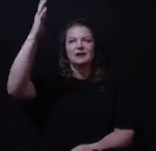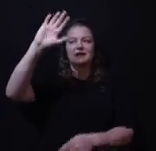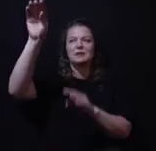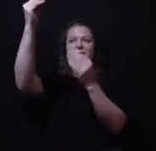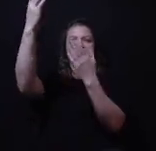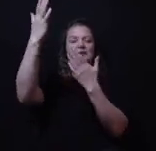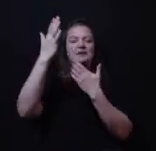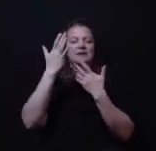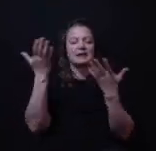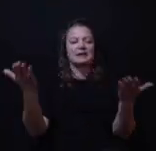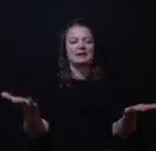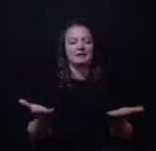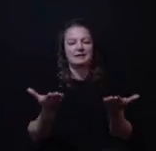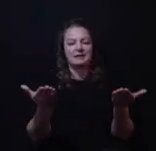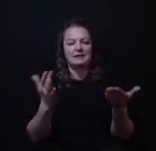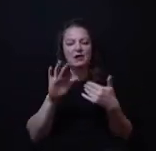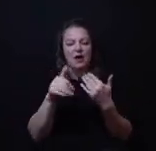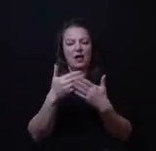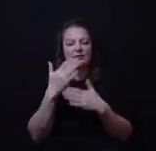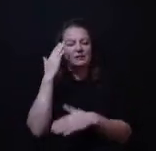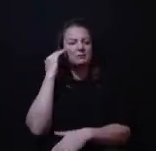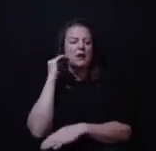As all of us bow our heads,